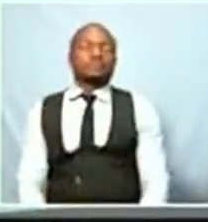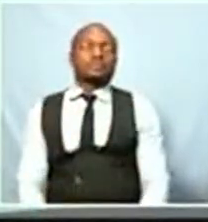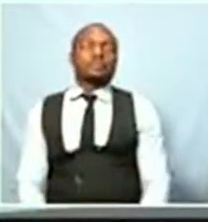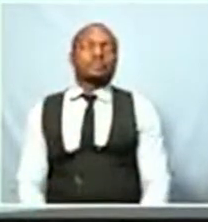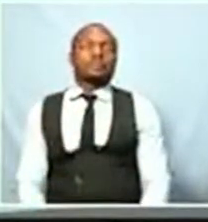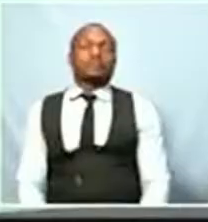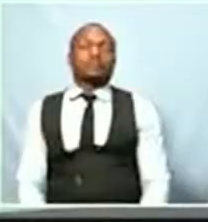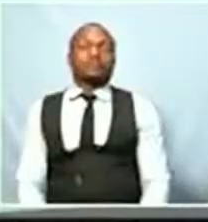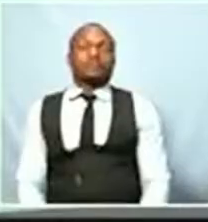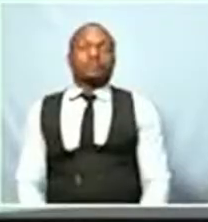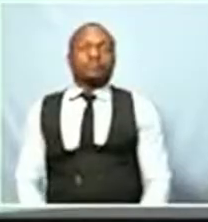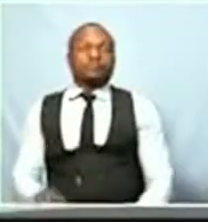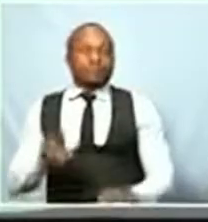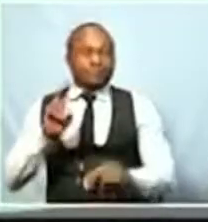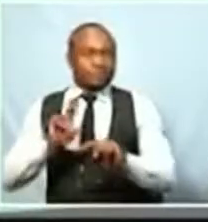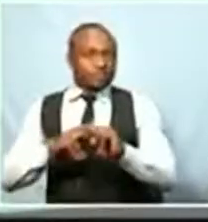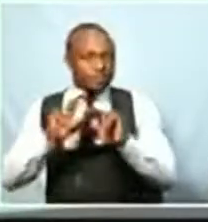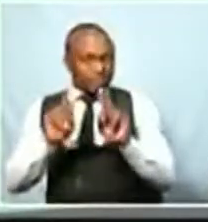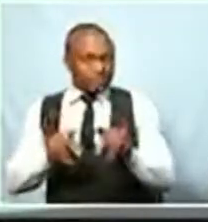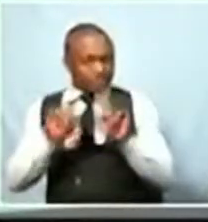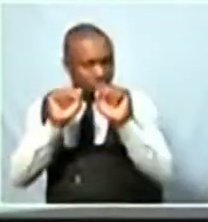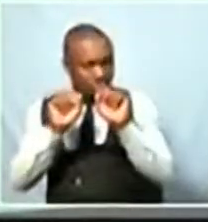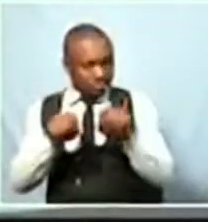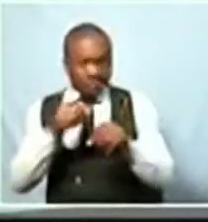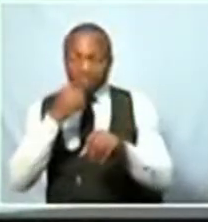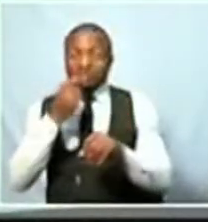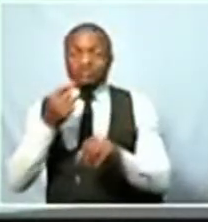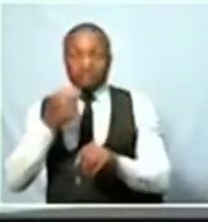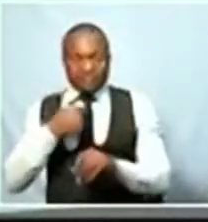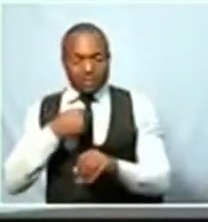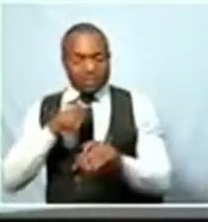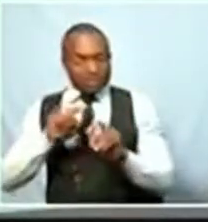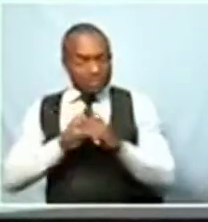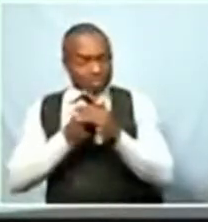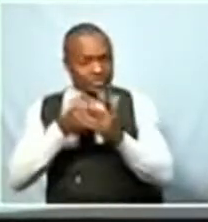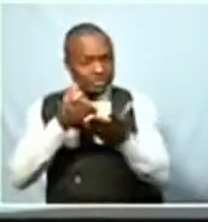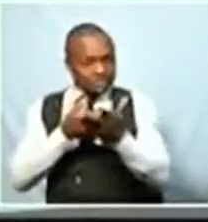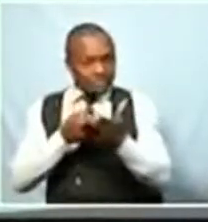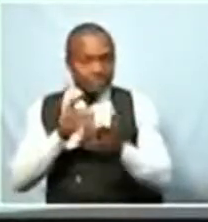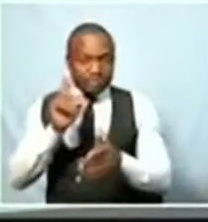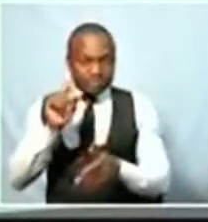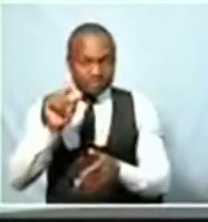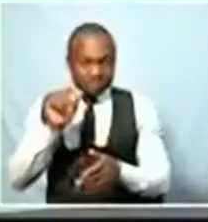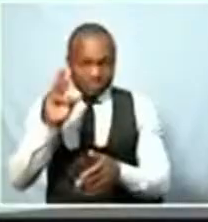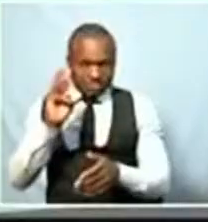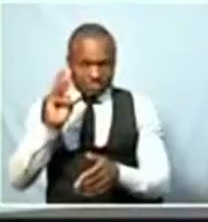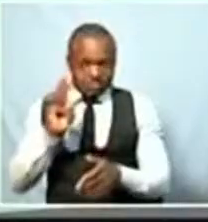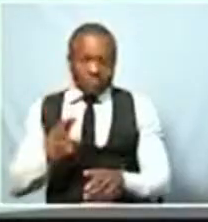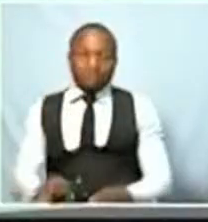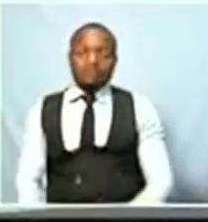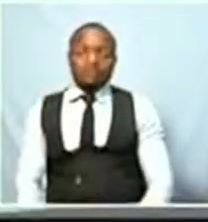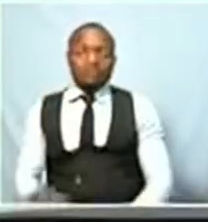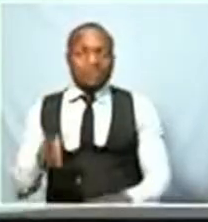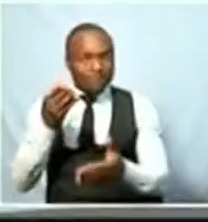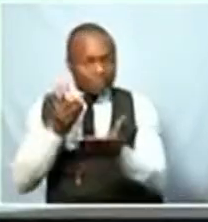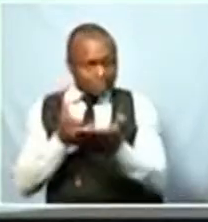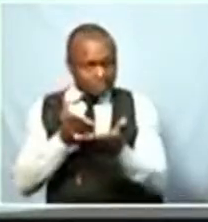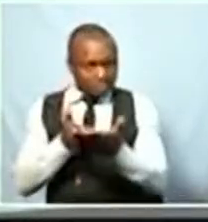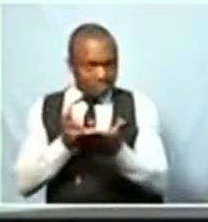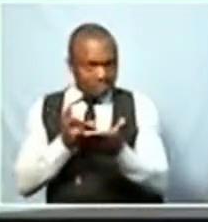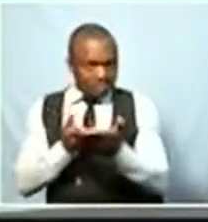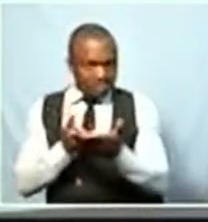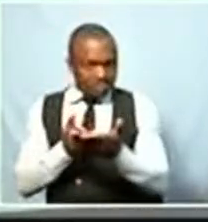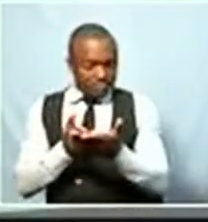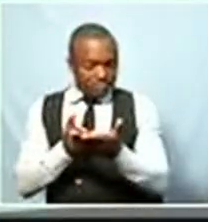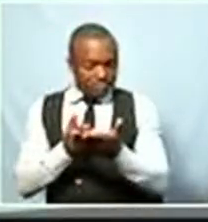And Chair, I can mention that I am the one who started this in 2016. This was